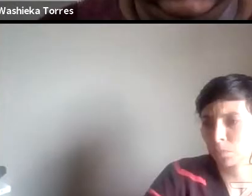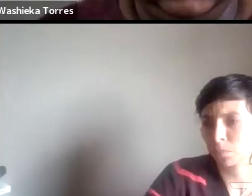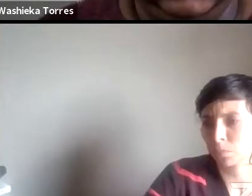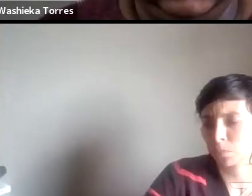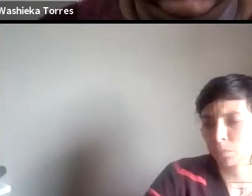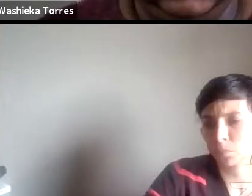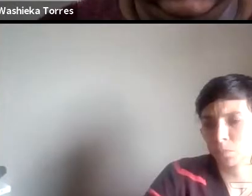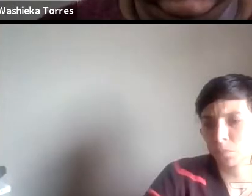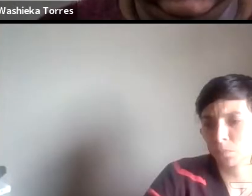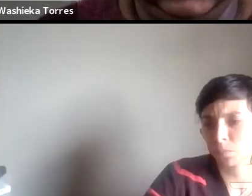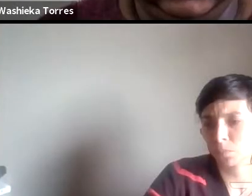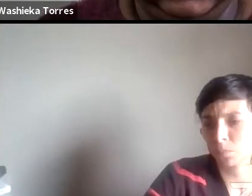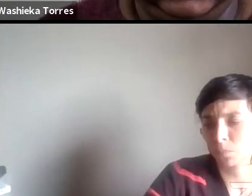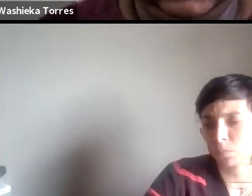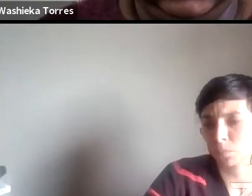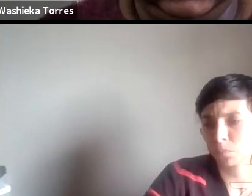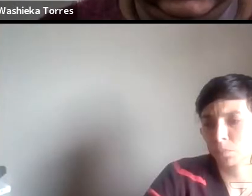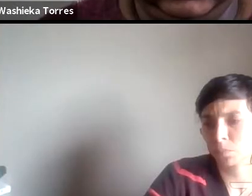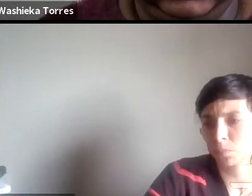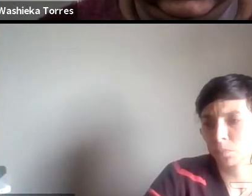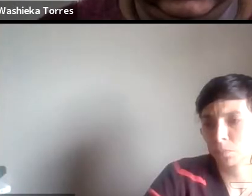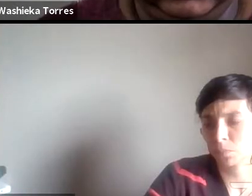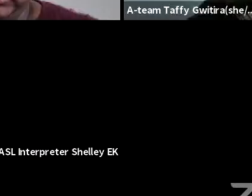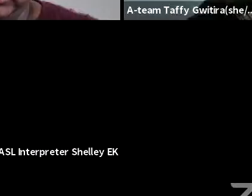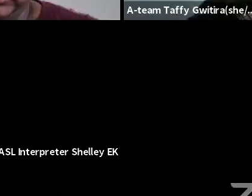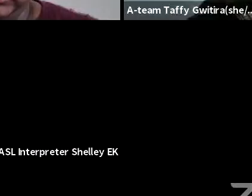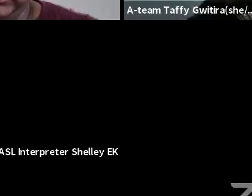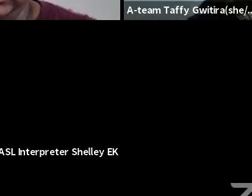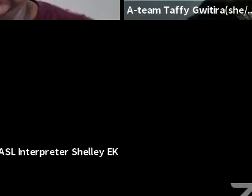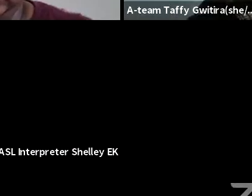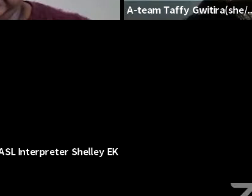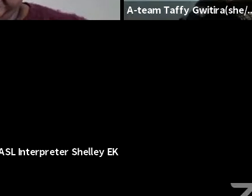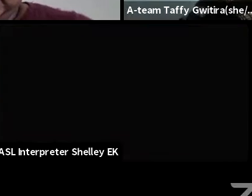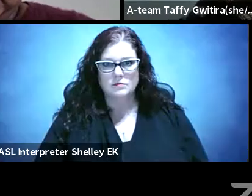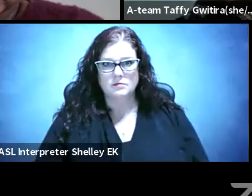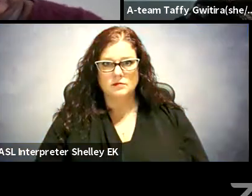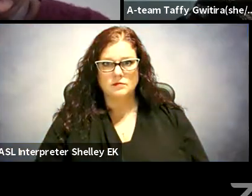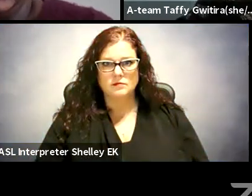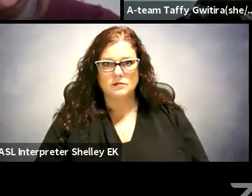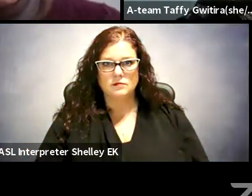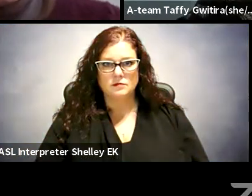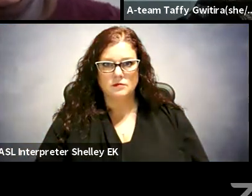We're preparing to go on YouTube, so just give me a minute.